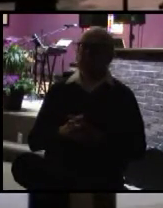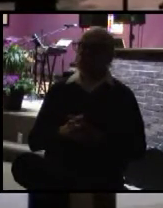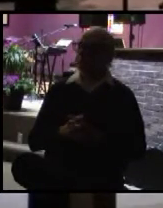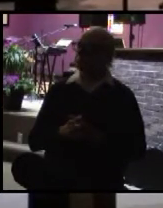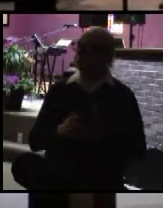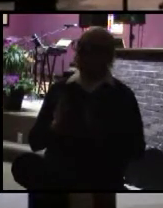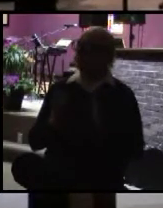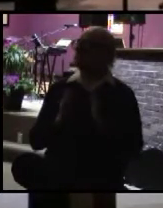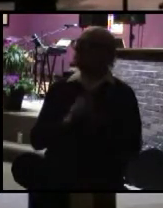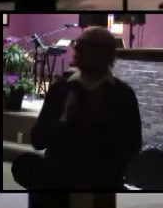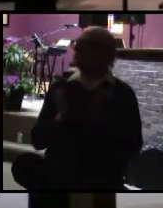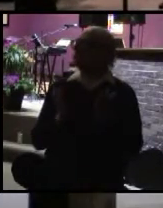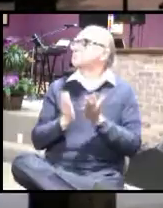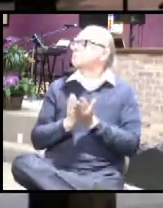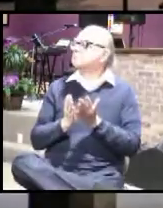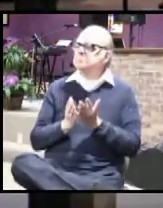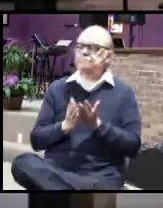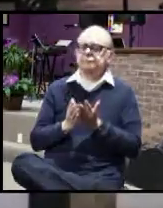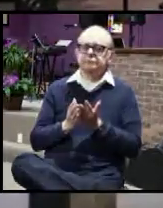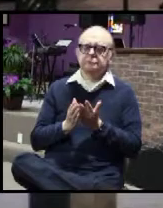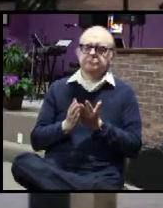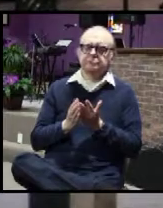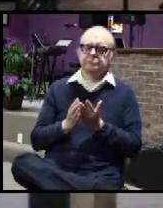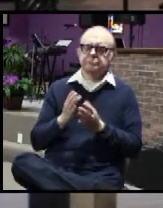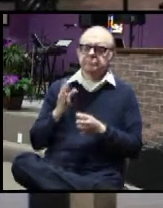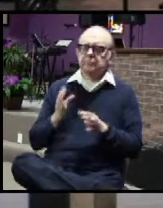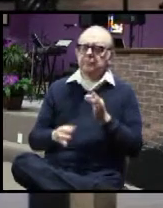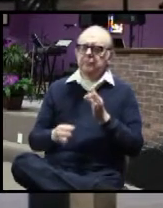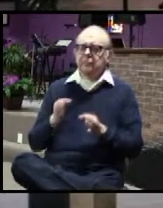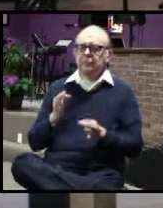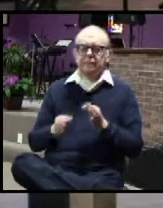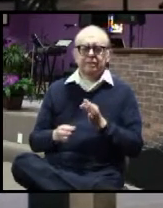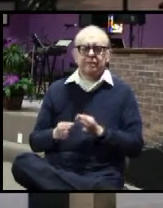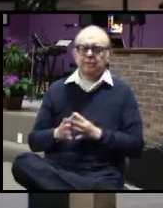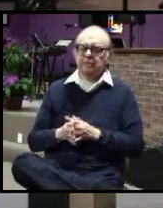In the book of Judges, and I'll finish with this,